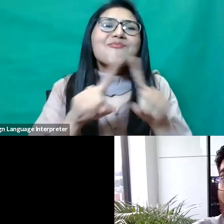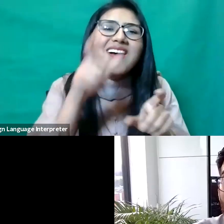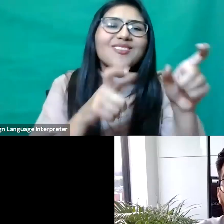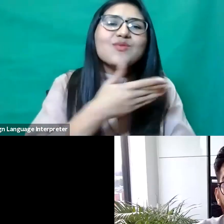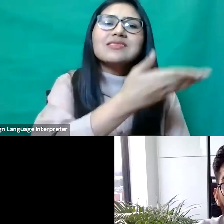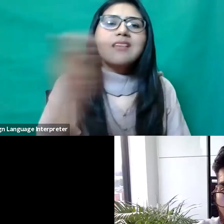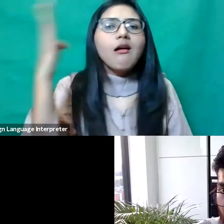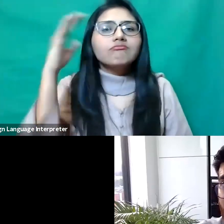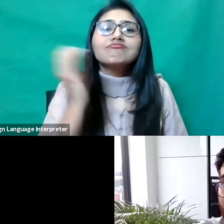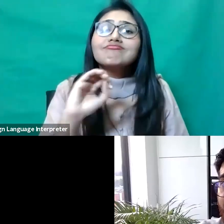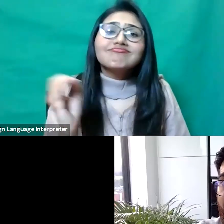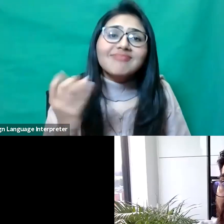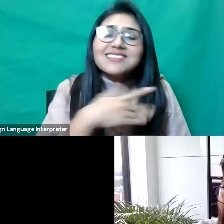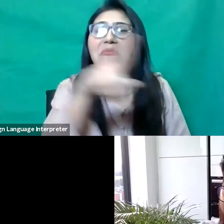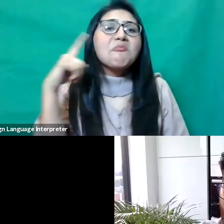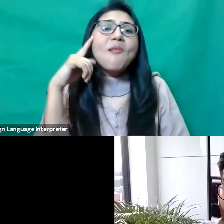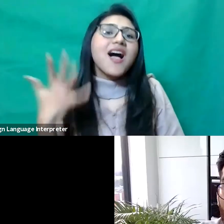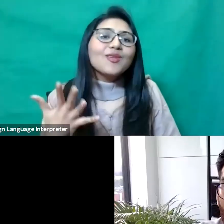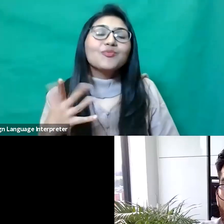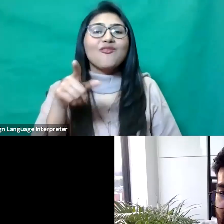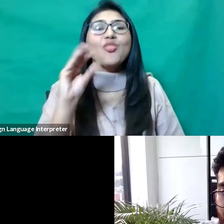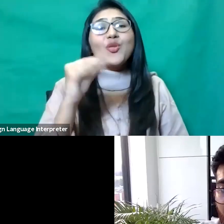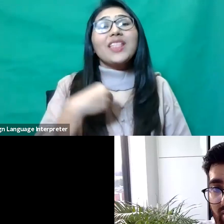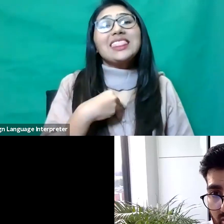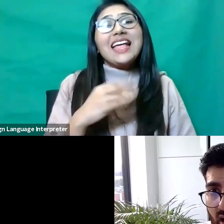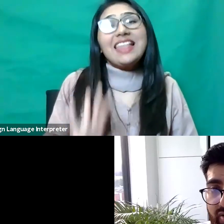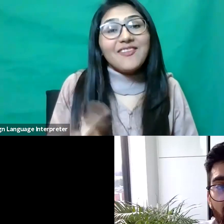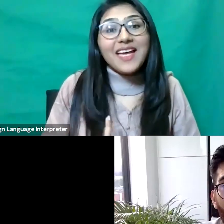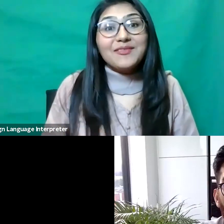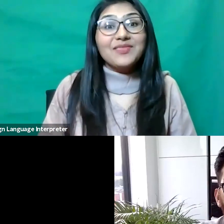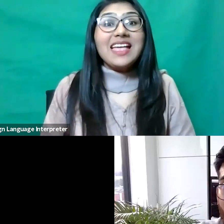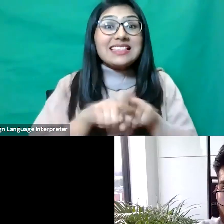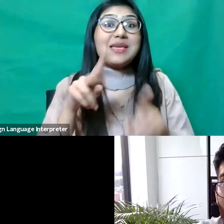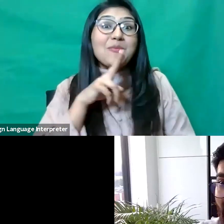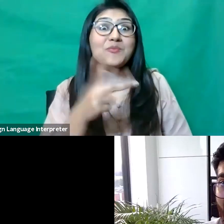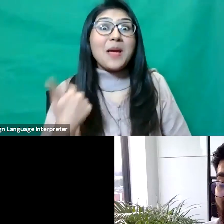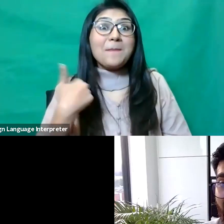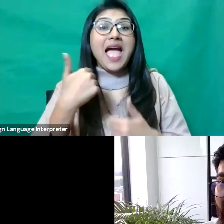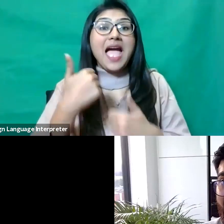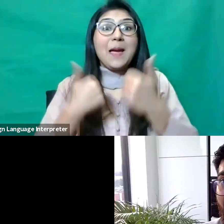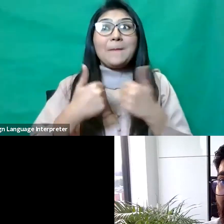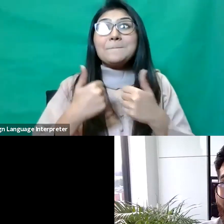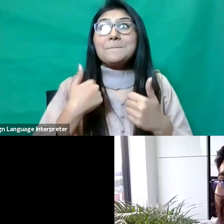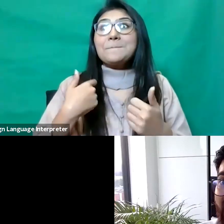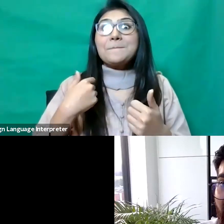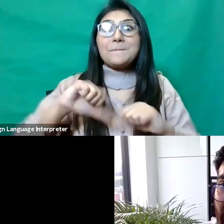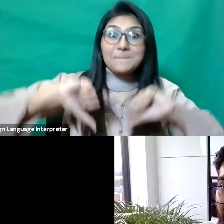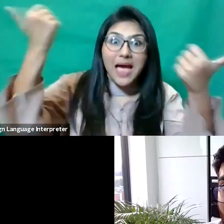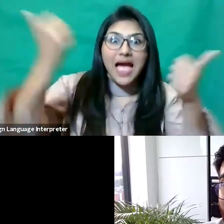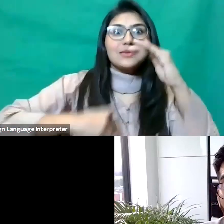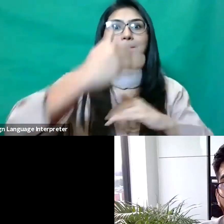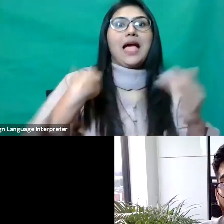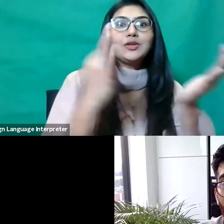conversation. But as I mentioned, I passed my exams, went to college, and at that time I didn't have